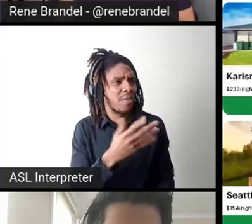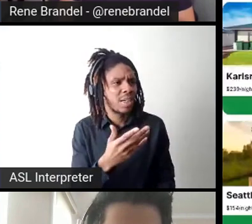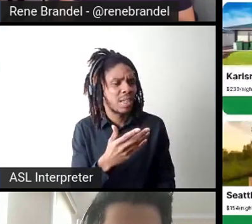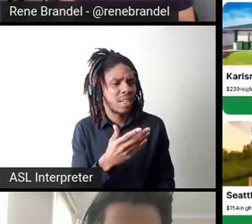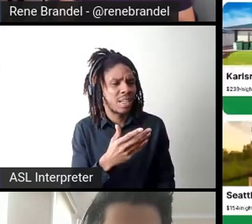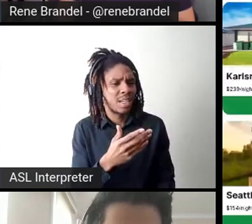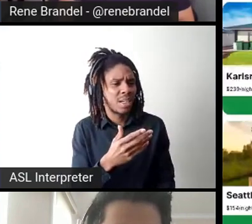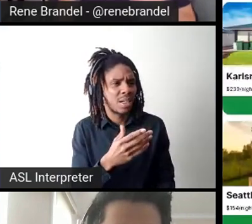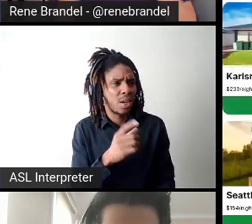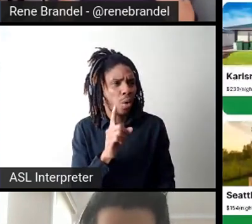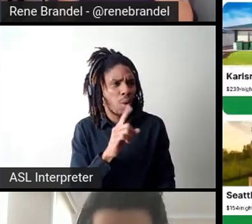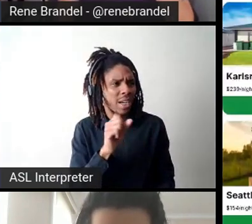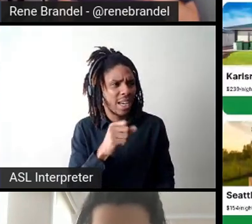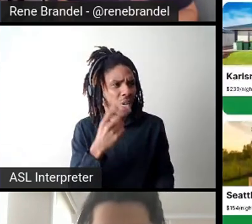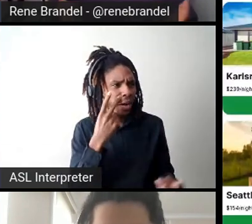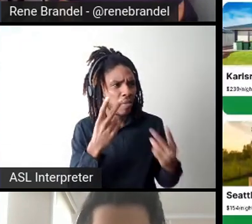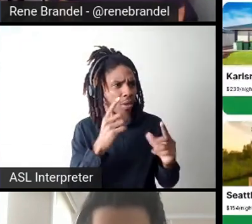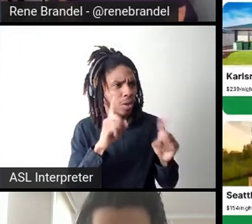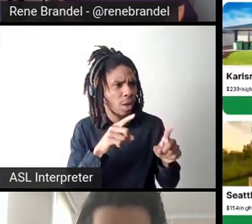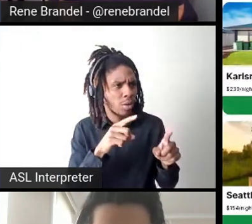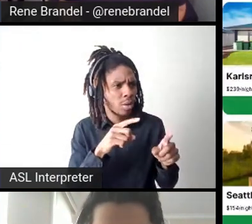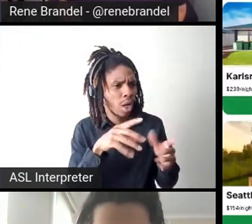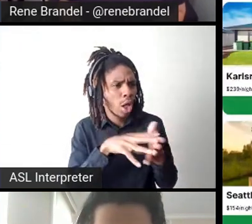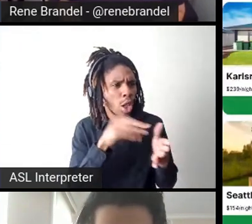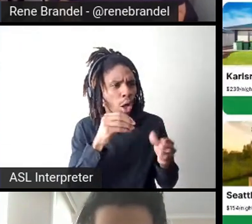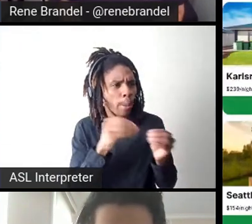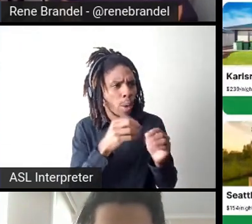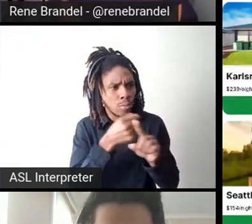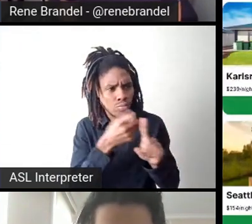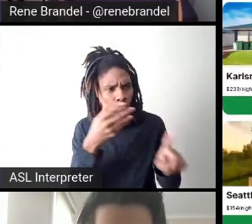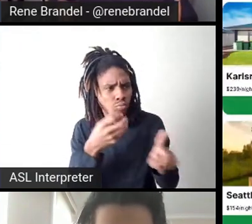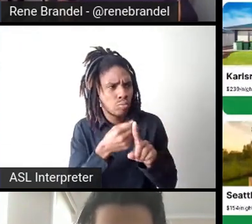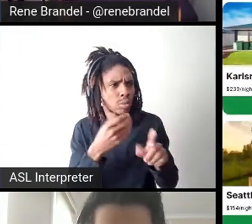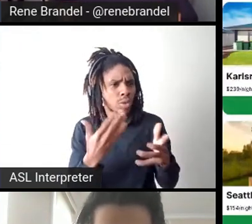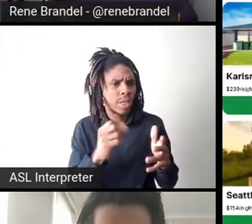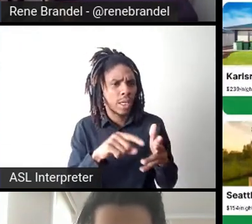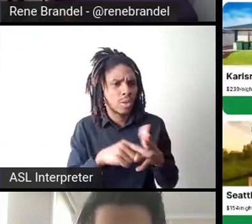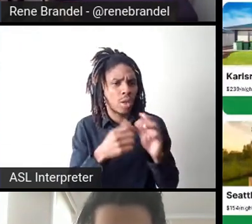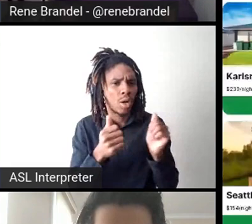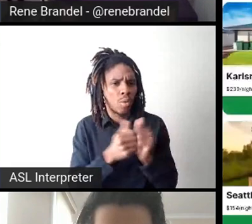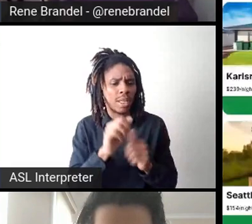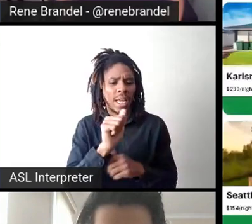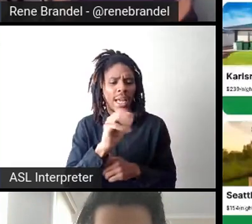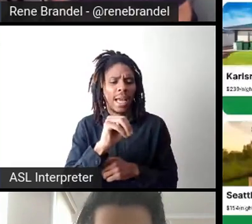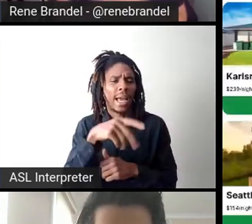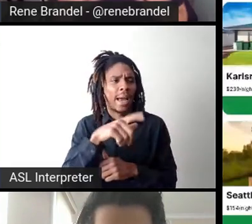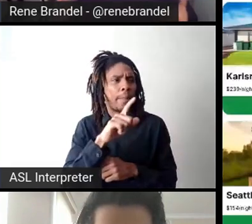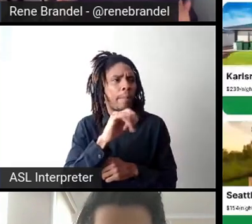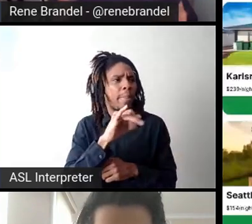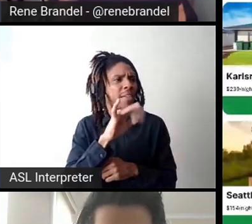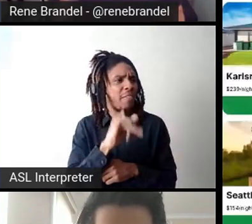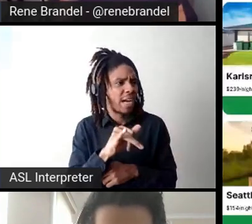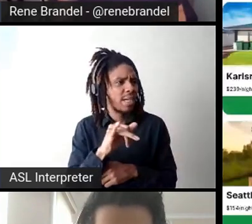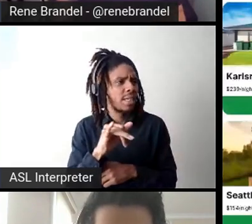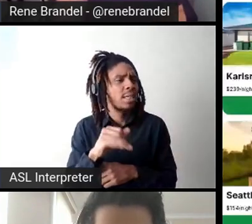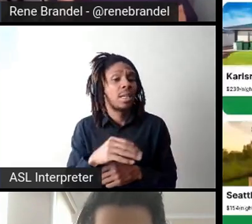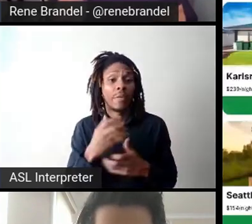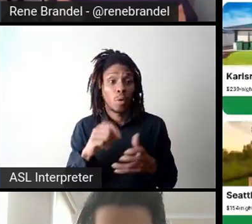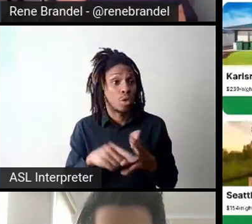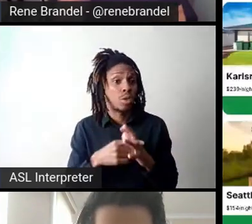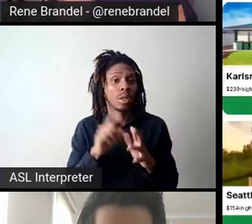can viewers go to learn more about this, in order to get started with Amplify Studio? Yeah, so to get started, just go